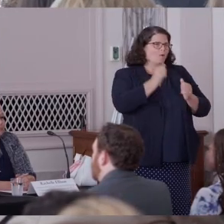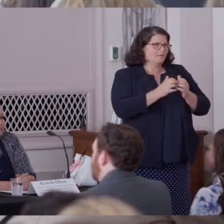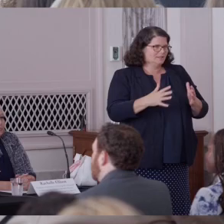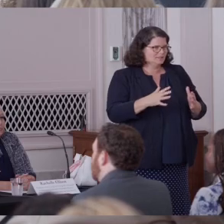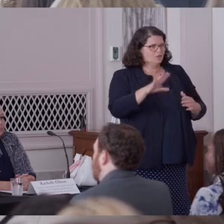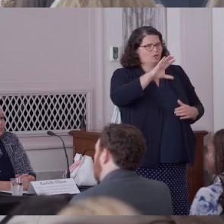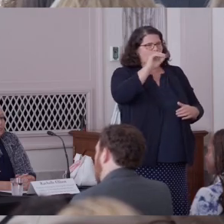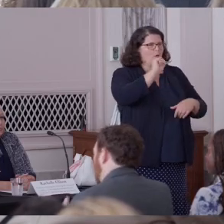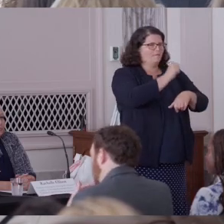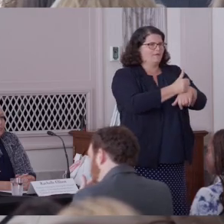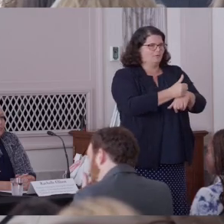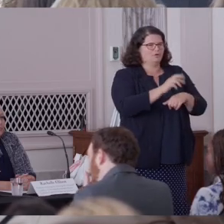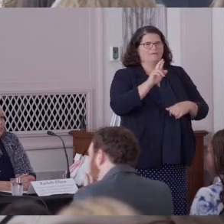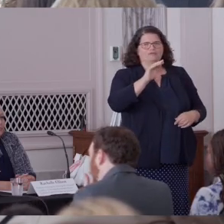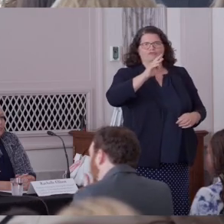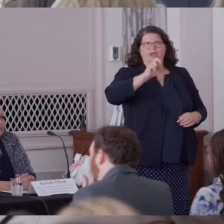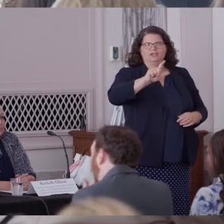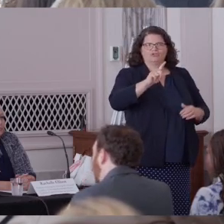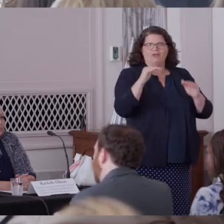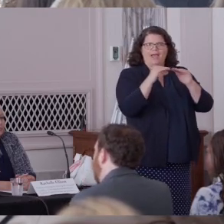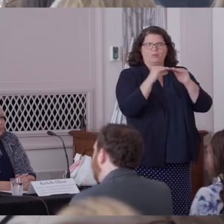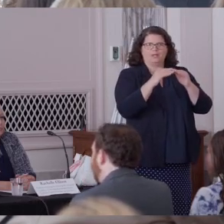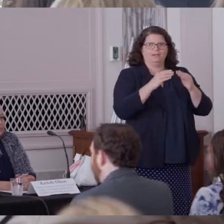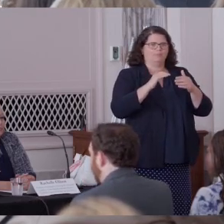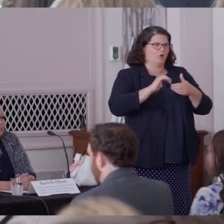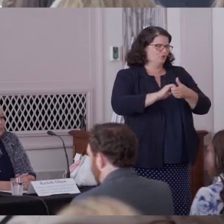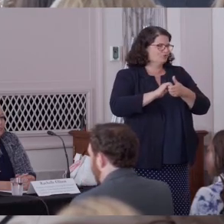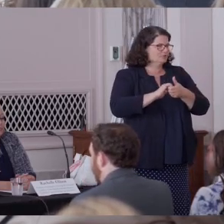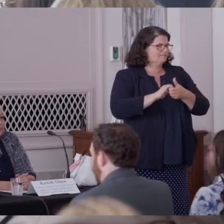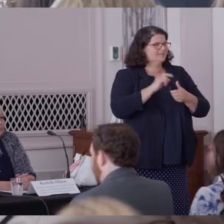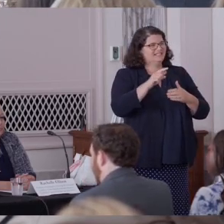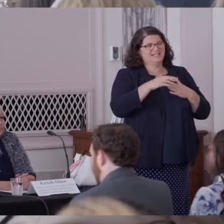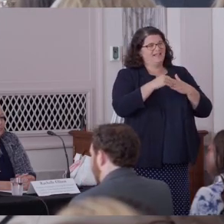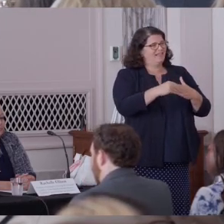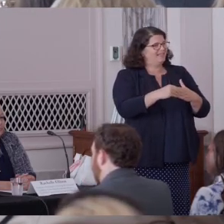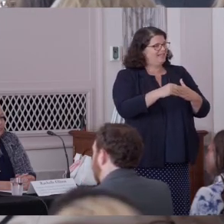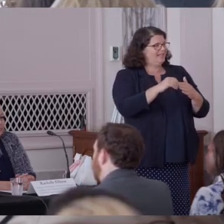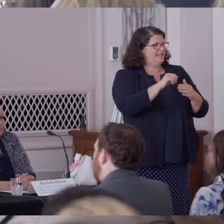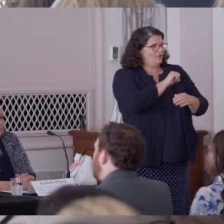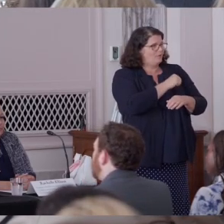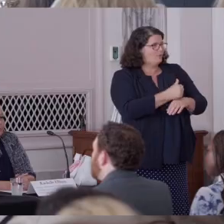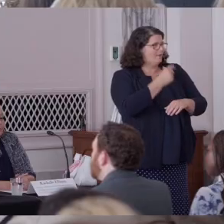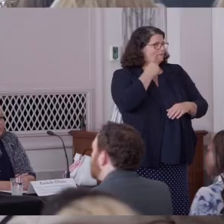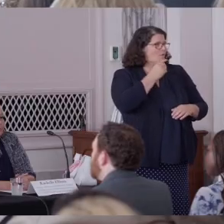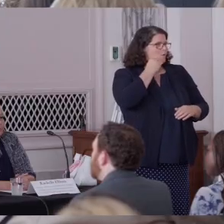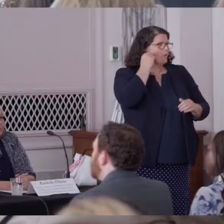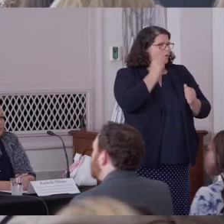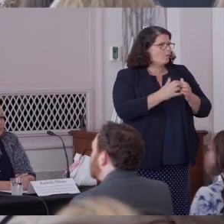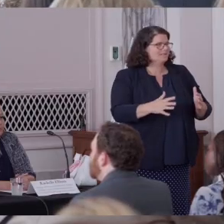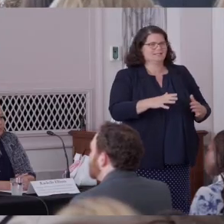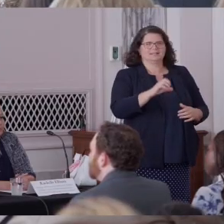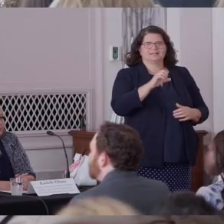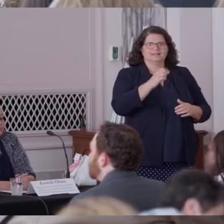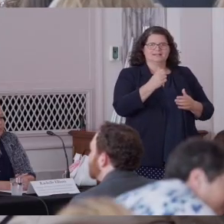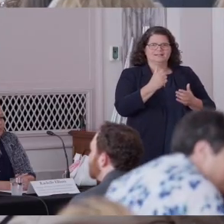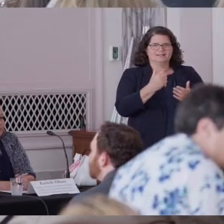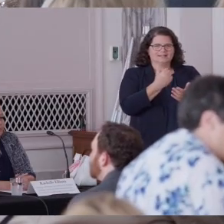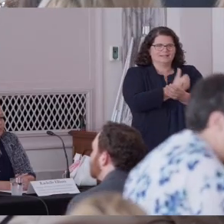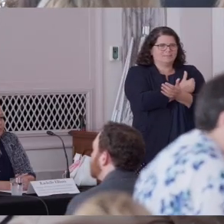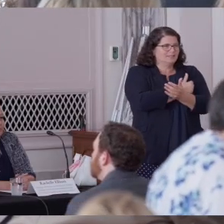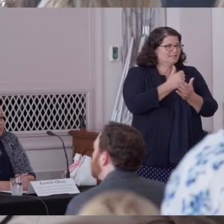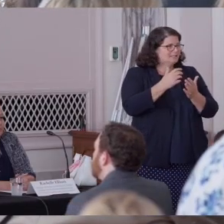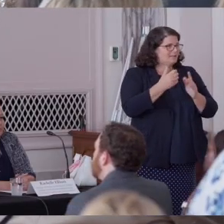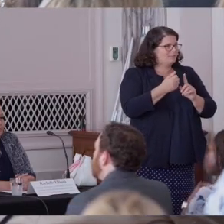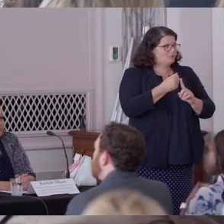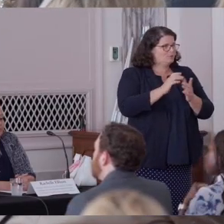Racial Equity Partners. He is a leading authority on homelessness, substance abuse, and racial equity with over 30 years of experience in